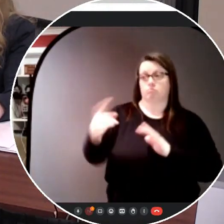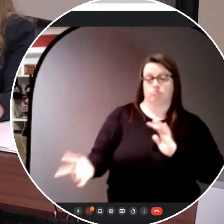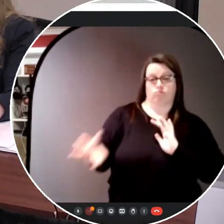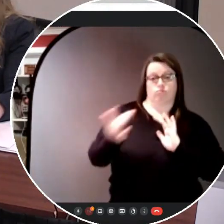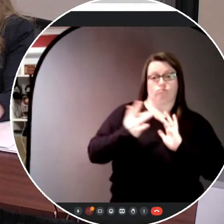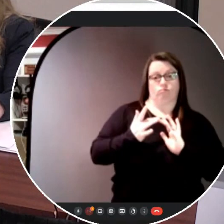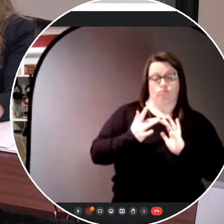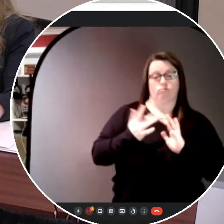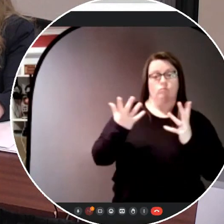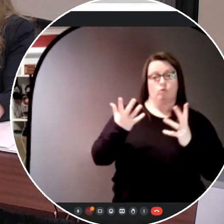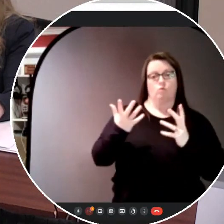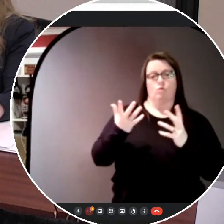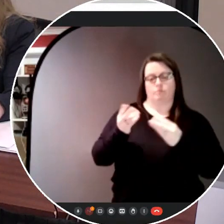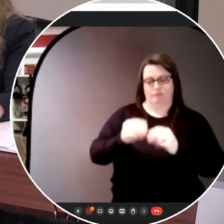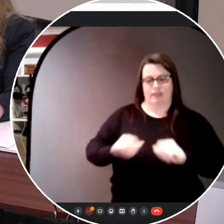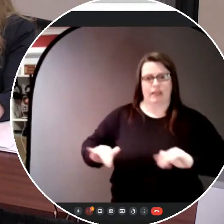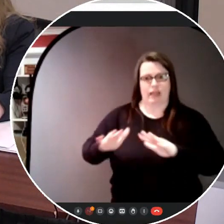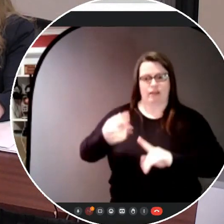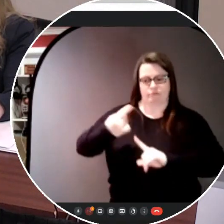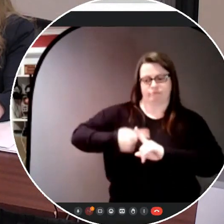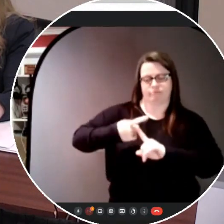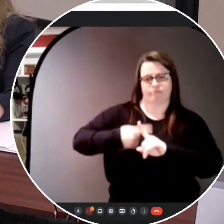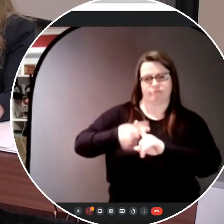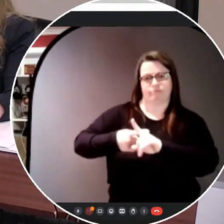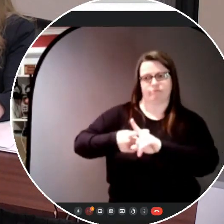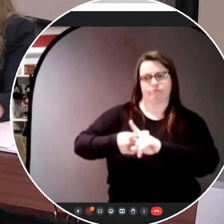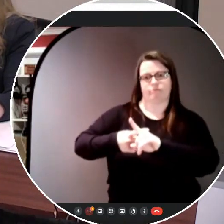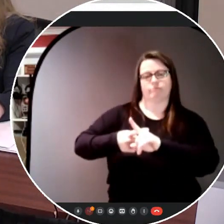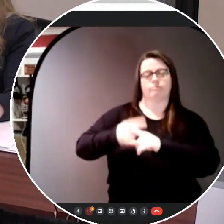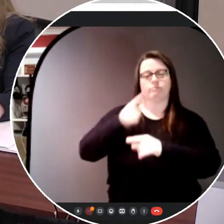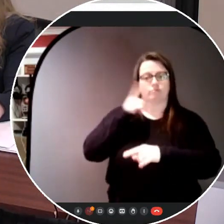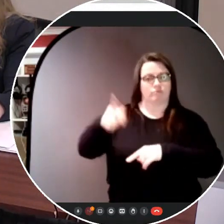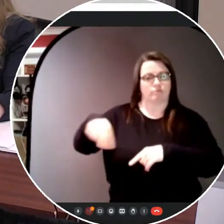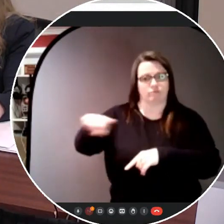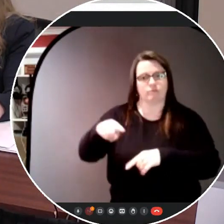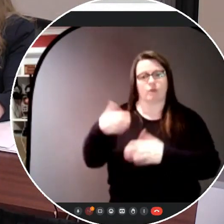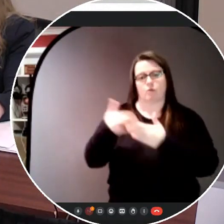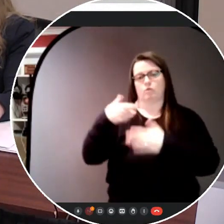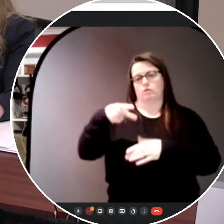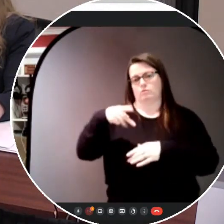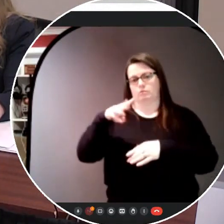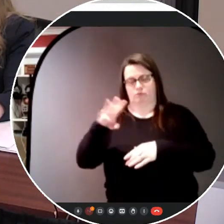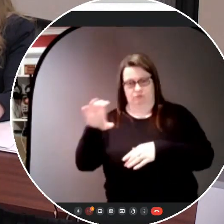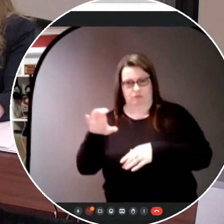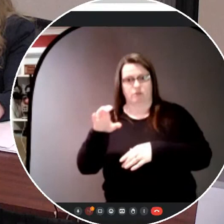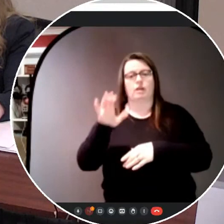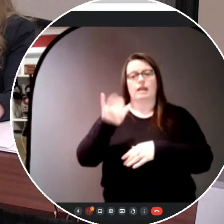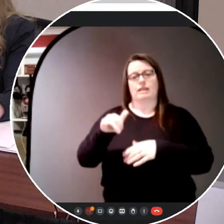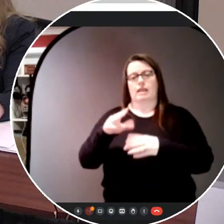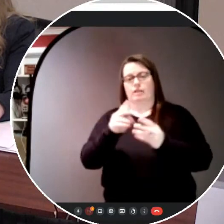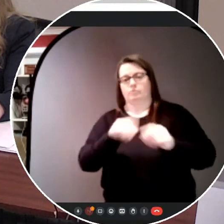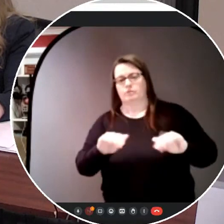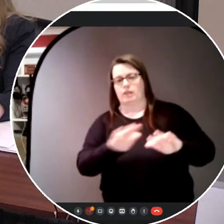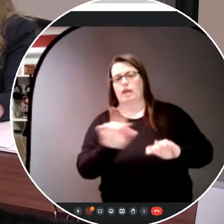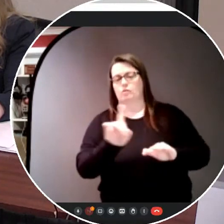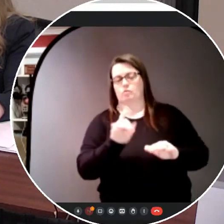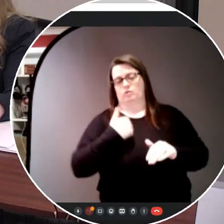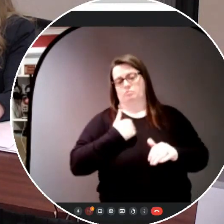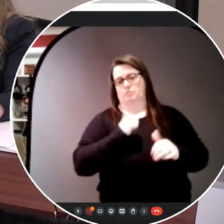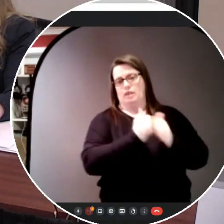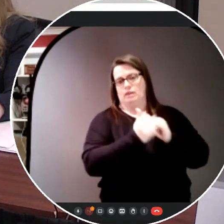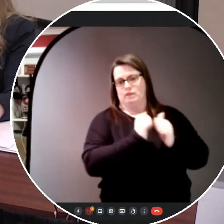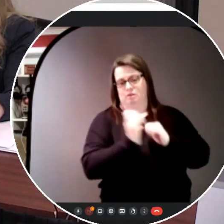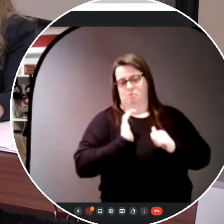of the land next to Prince of Wales Collegiate, which will be combined with the land where the Canada Games track was in '77 to construct a